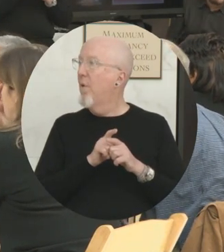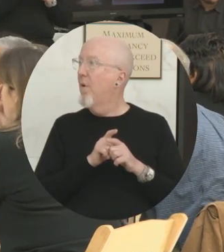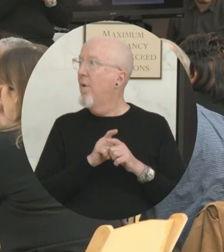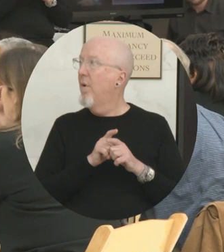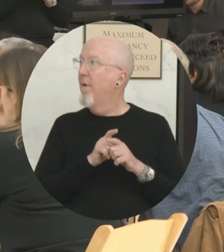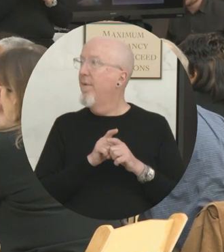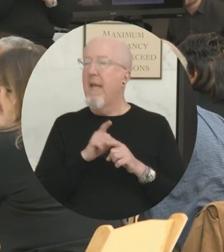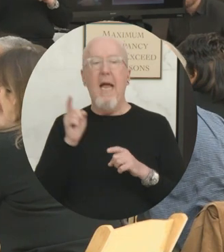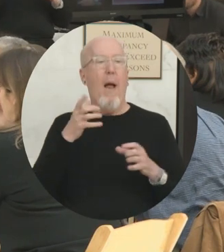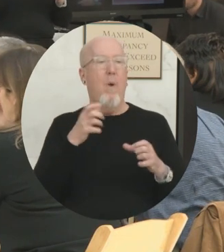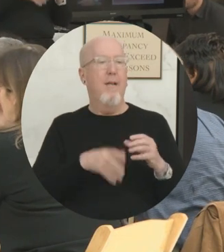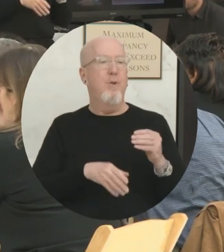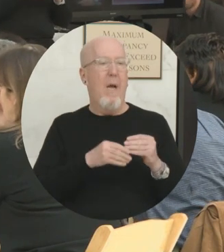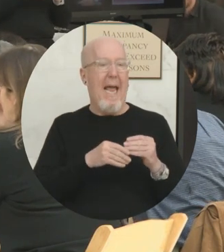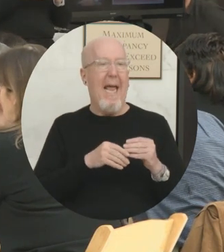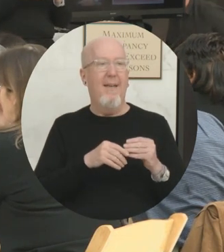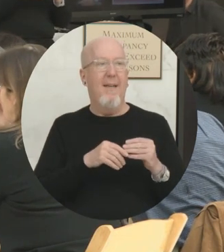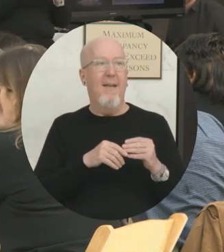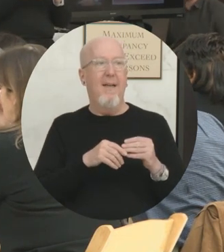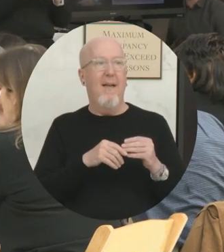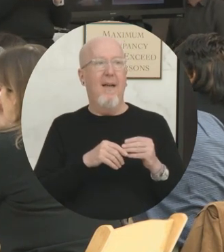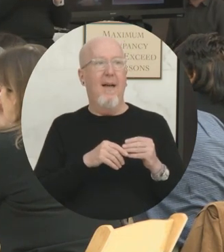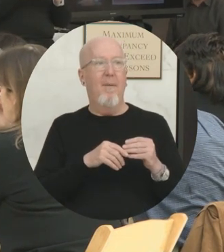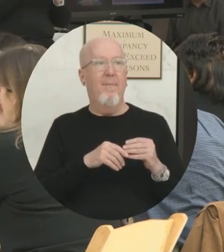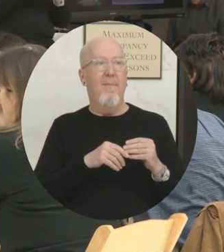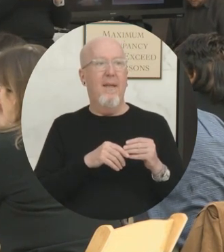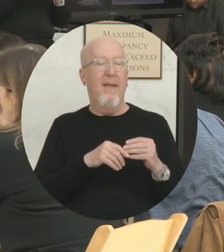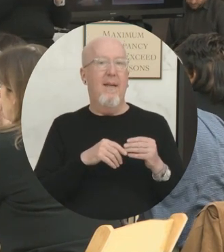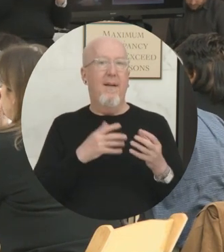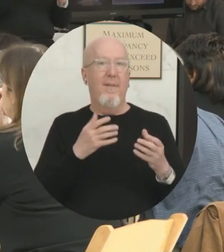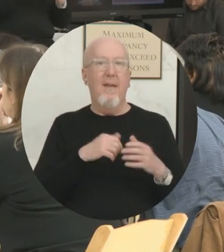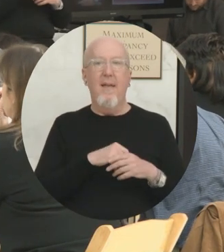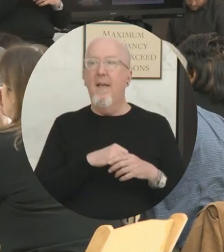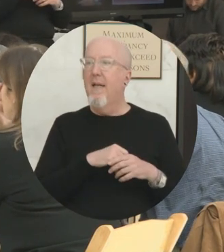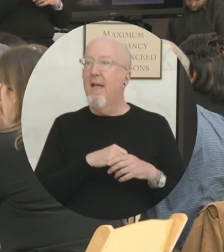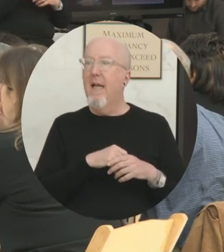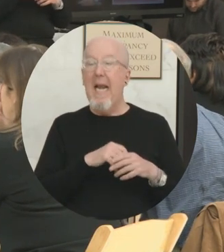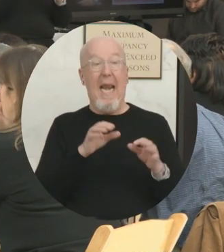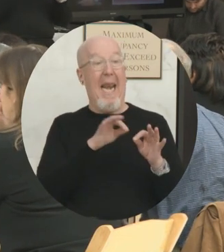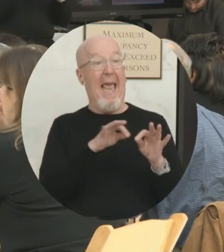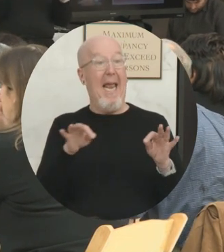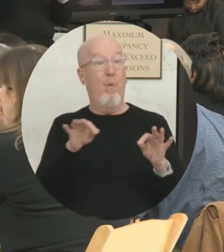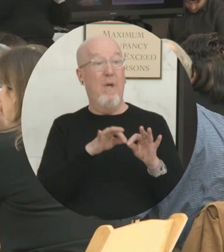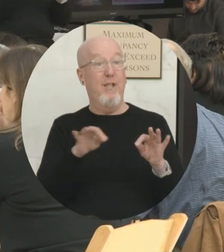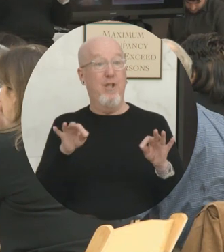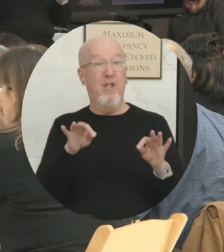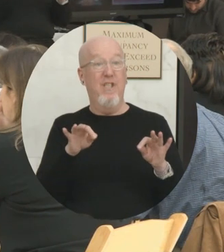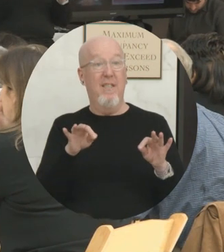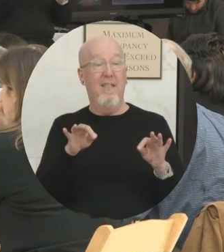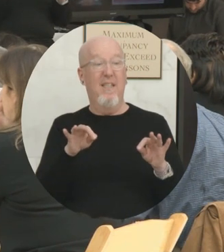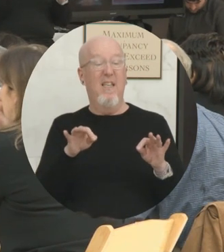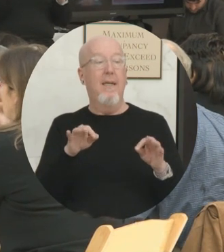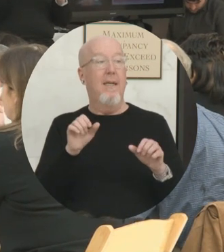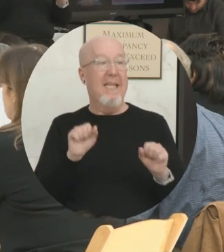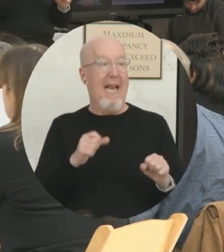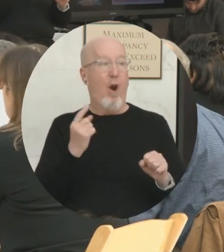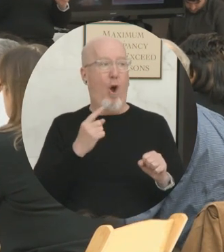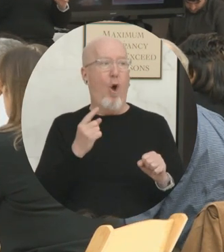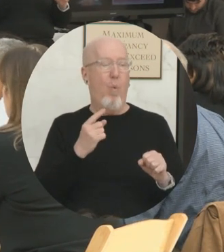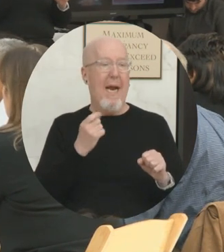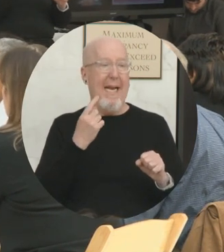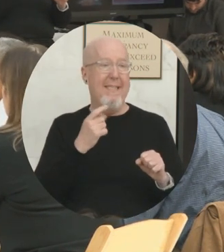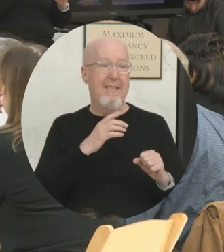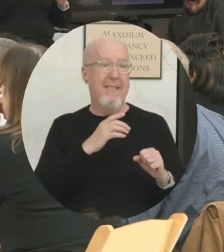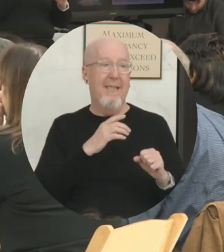One second, end that conversation by saying, language can always be a barrier. But in